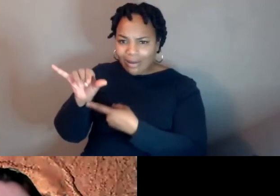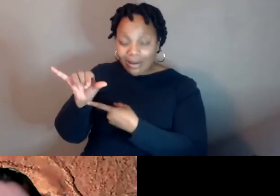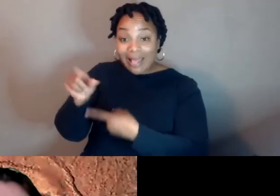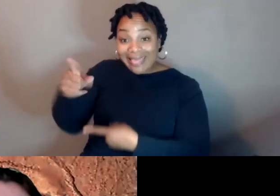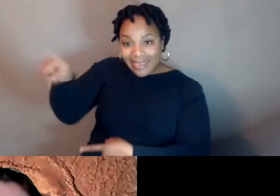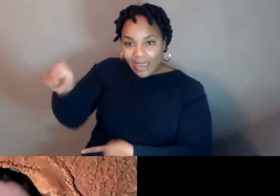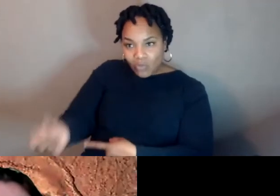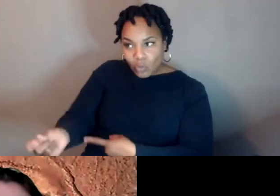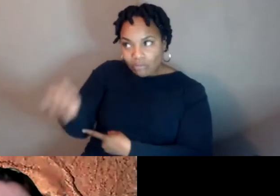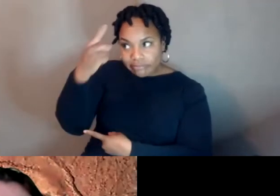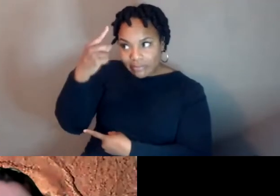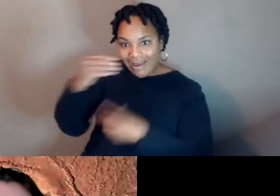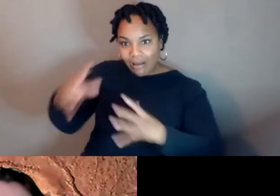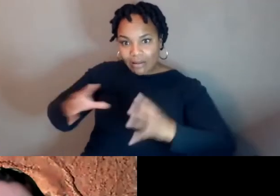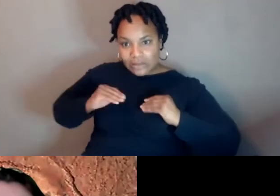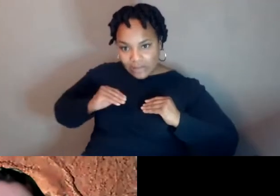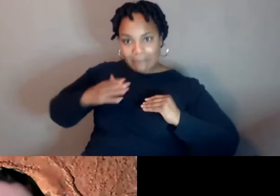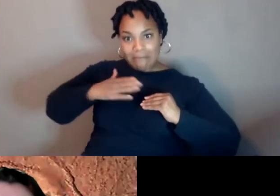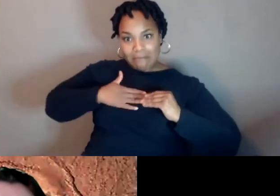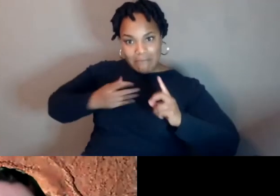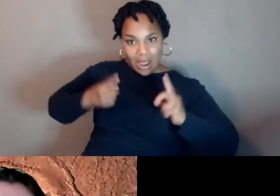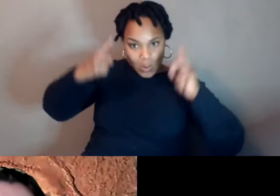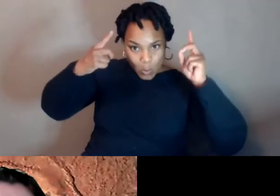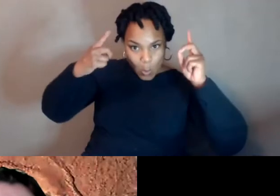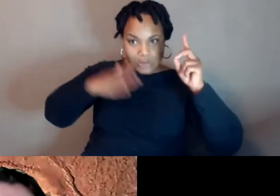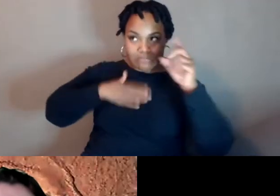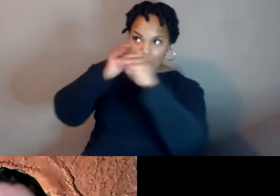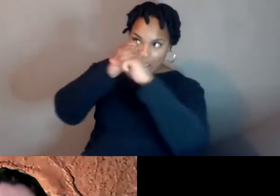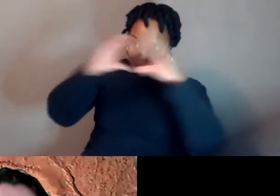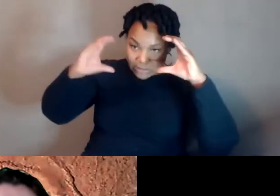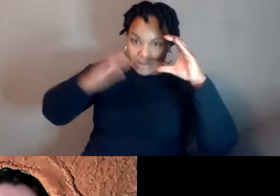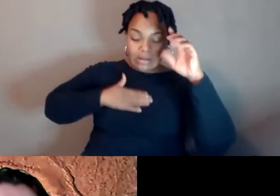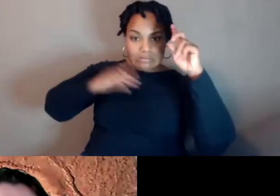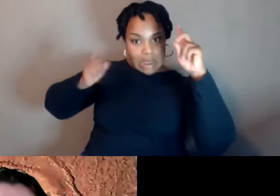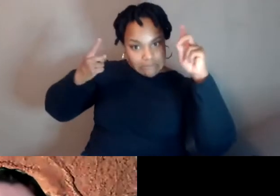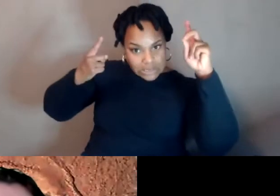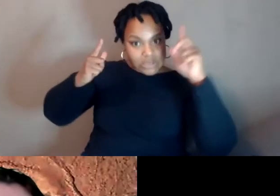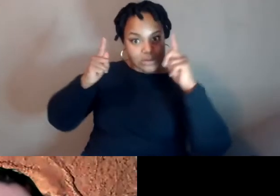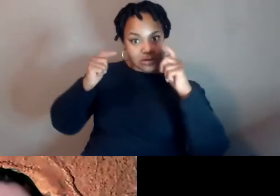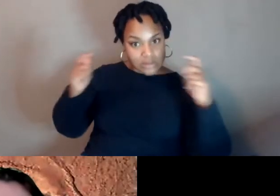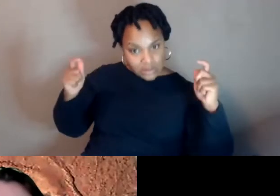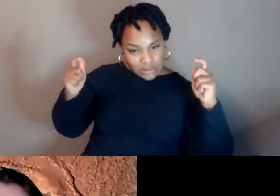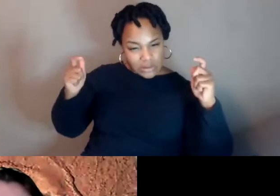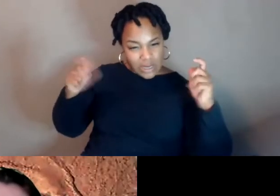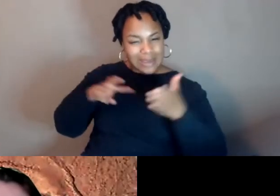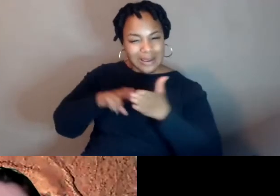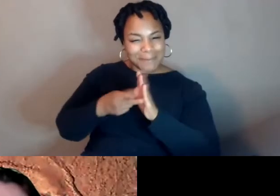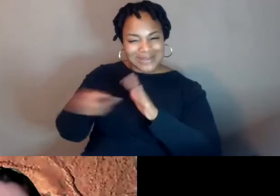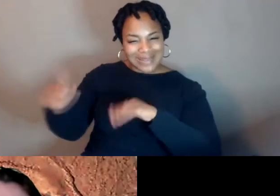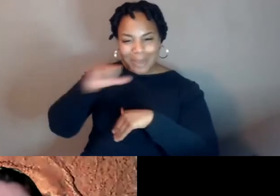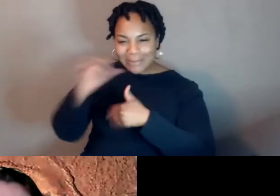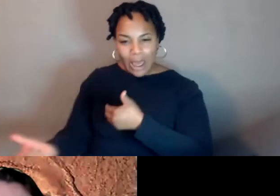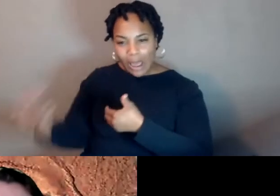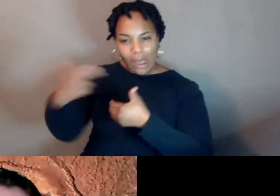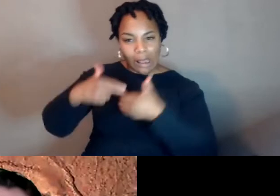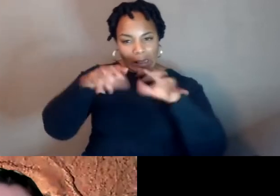your objectives. And I think that cuts down on "I'm taking over." If you're